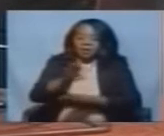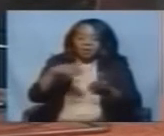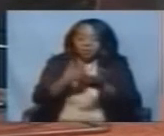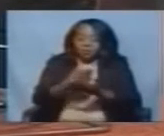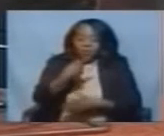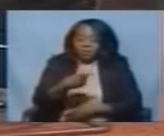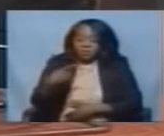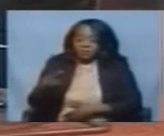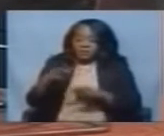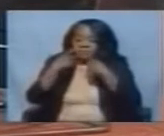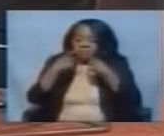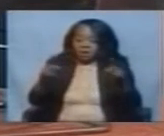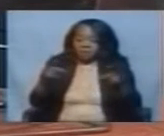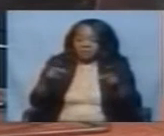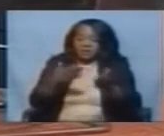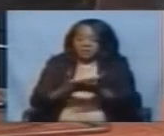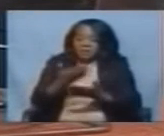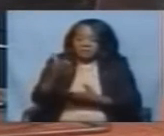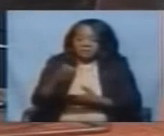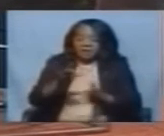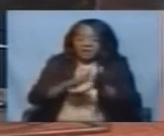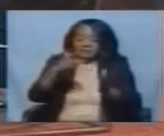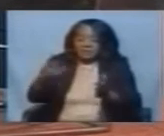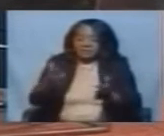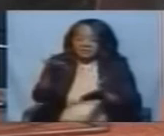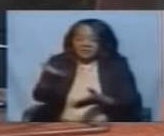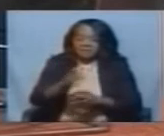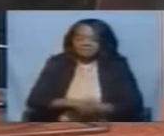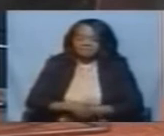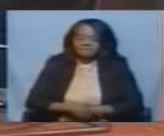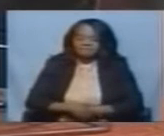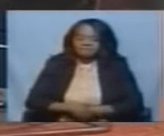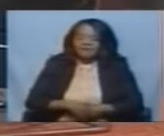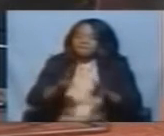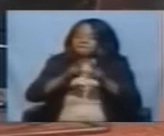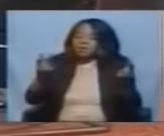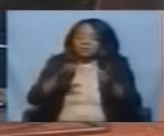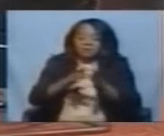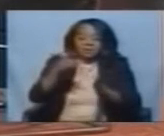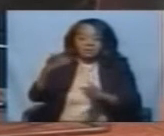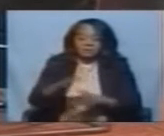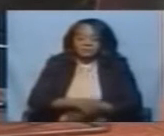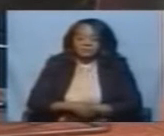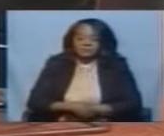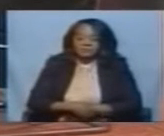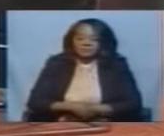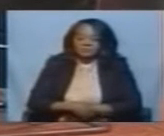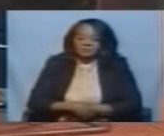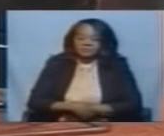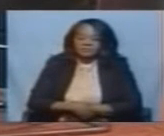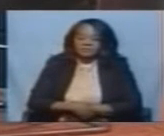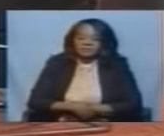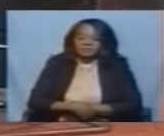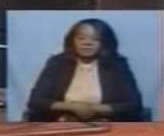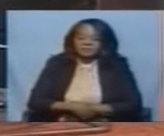goods of in public procurement are very expensive, extremely expensive. You would build a three-story building